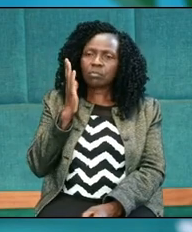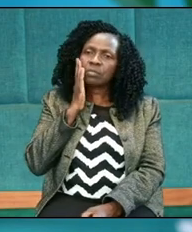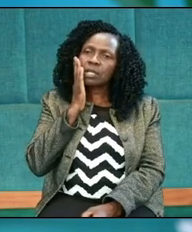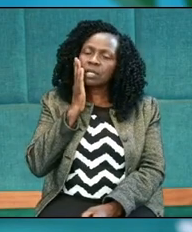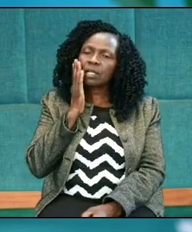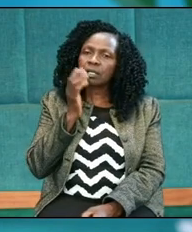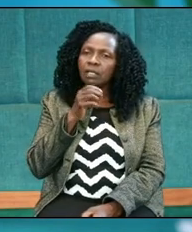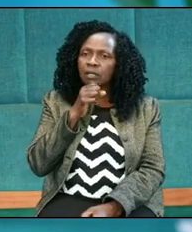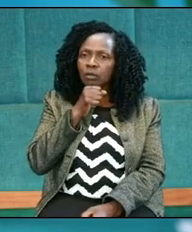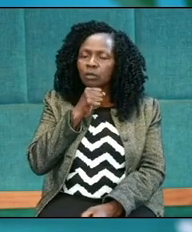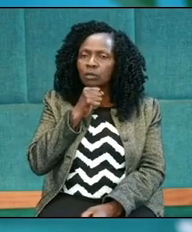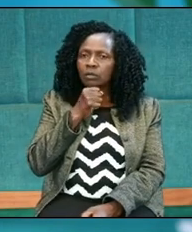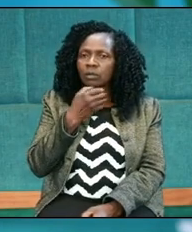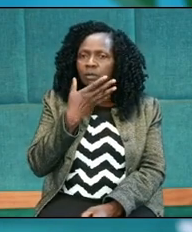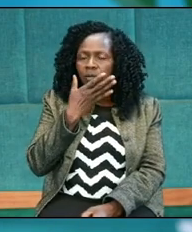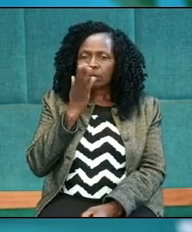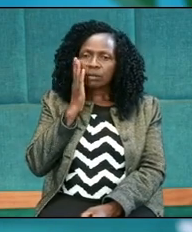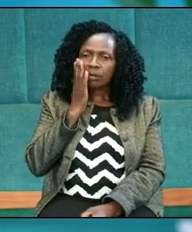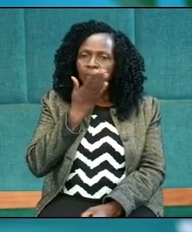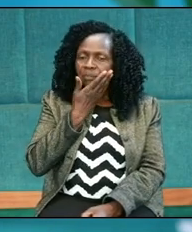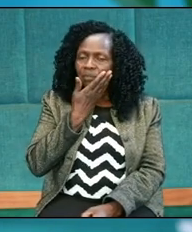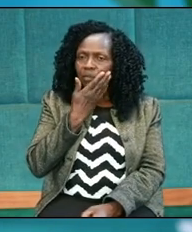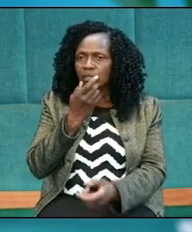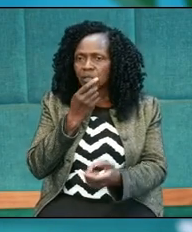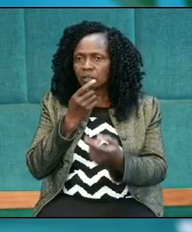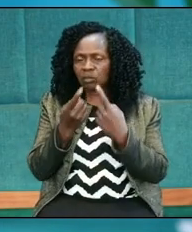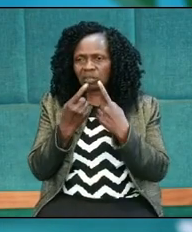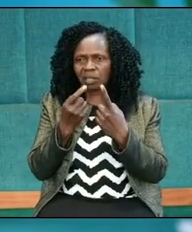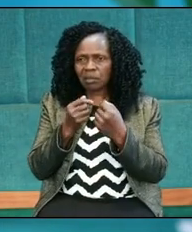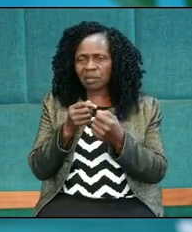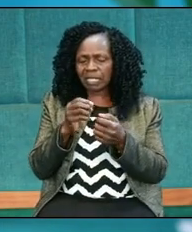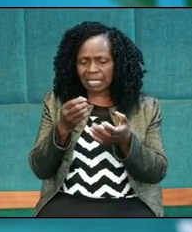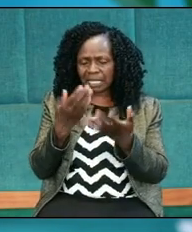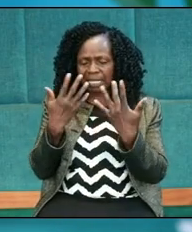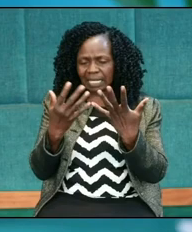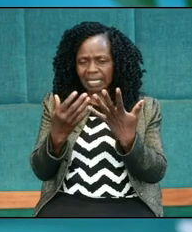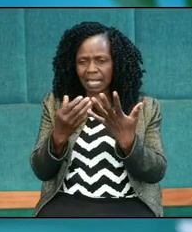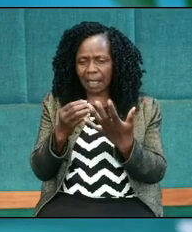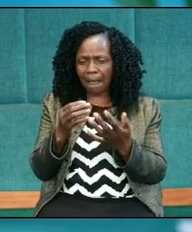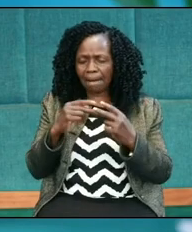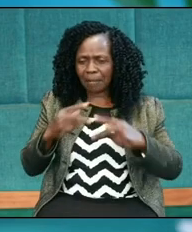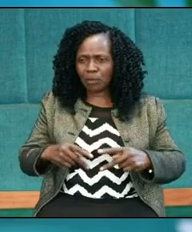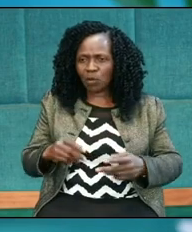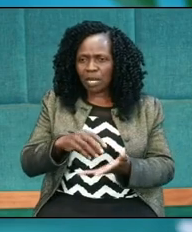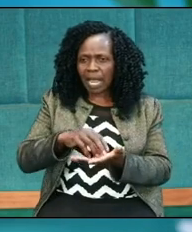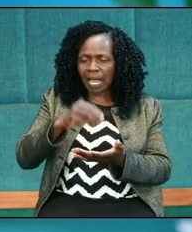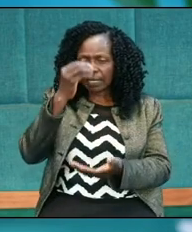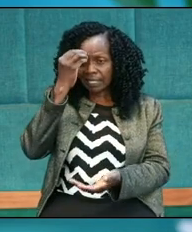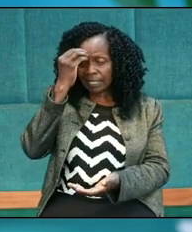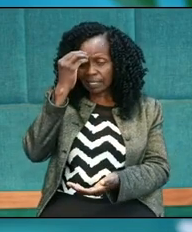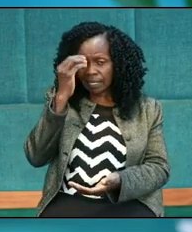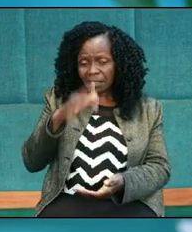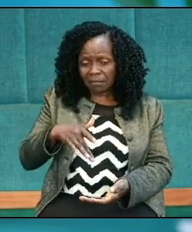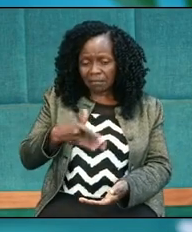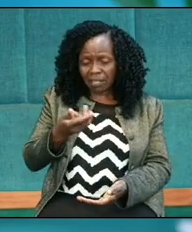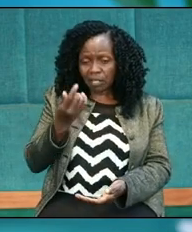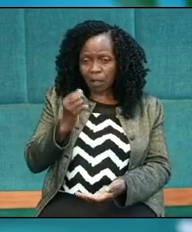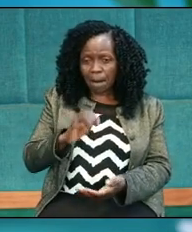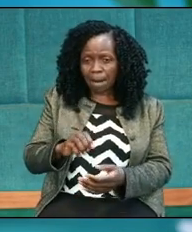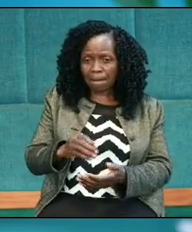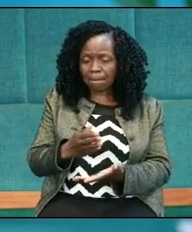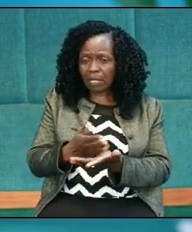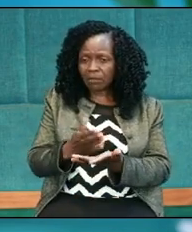children, the aunties, you know, talking things. And people learned, and they felt they were part of our community. Nowadays,